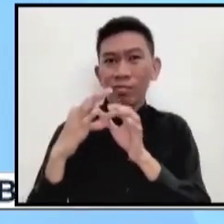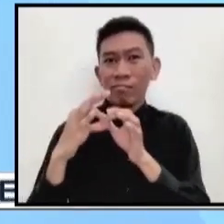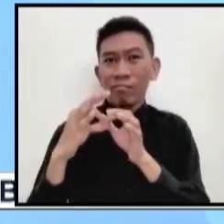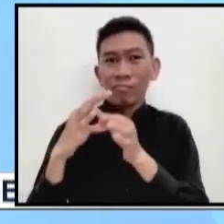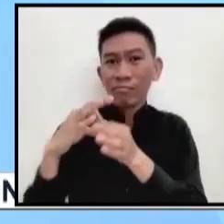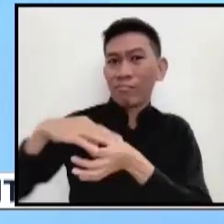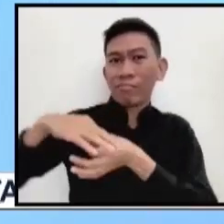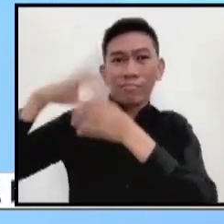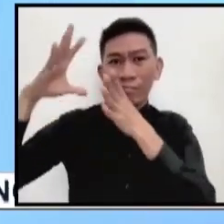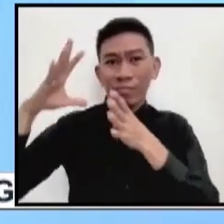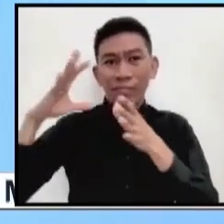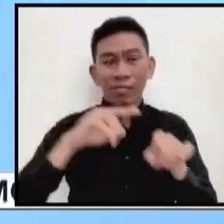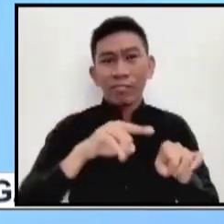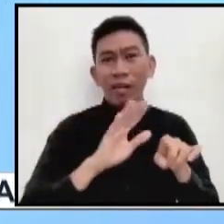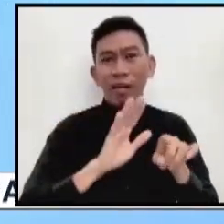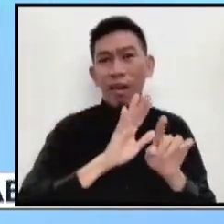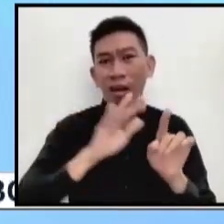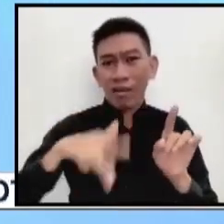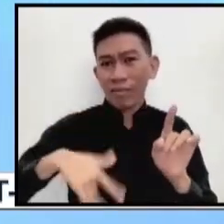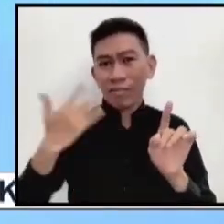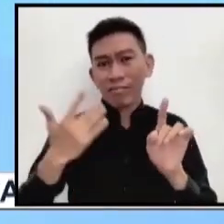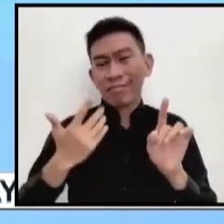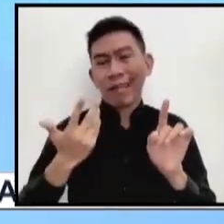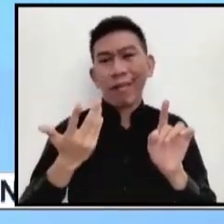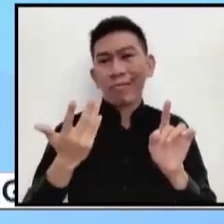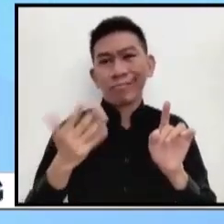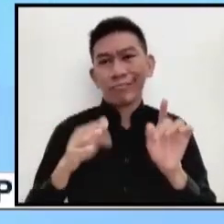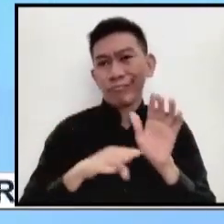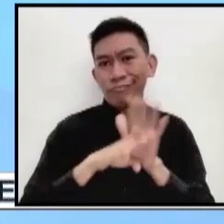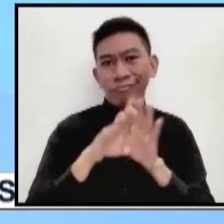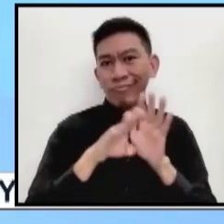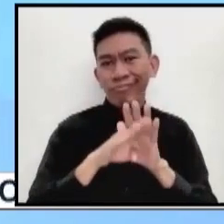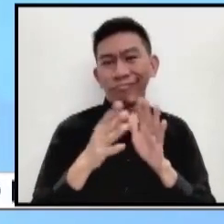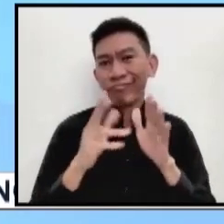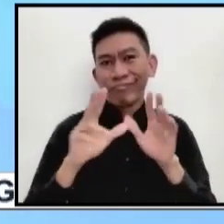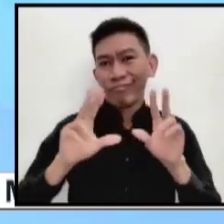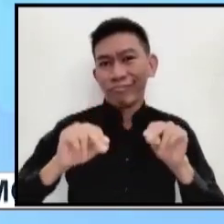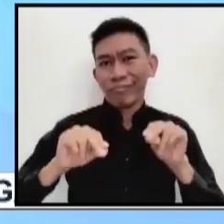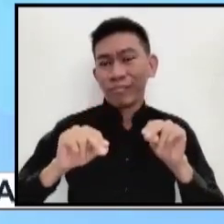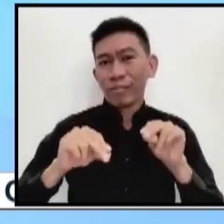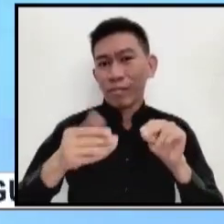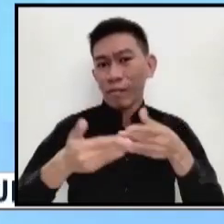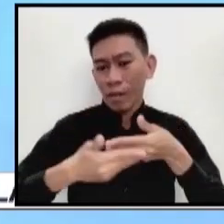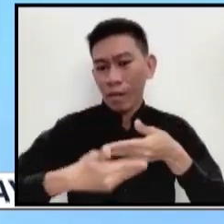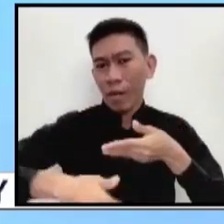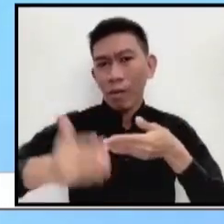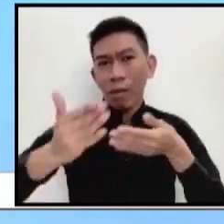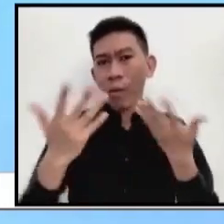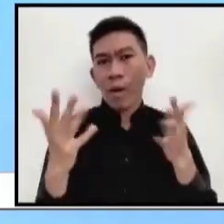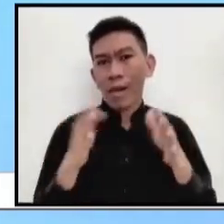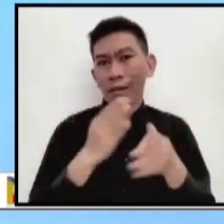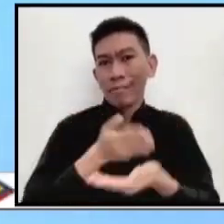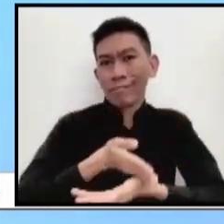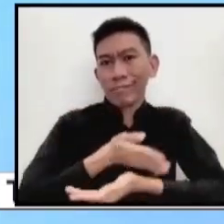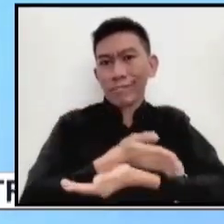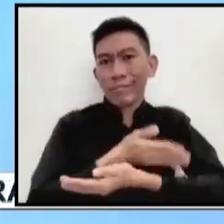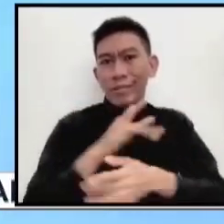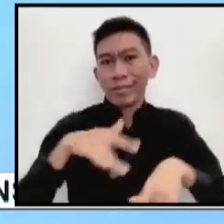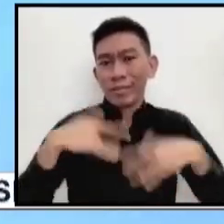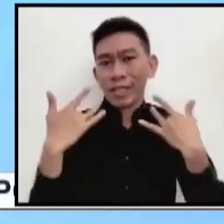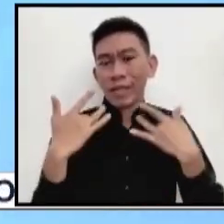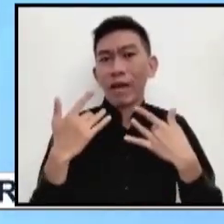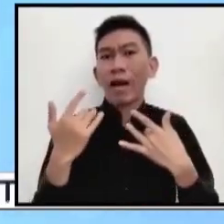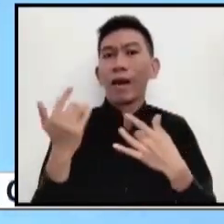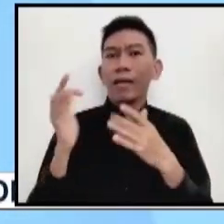better. Not only in this life, but in the life to come. That's the reason why Christ came. Sapagkat siya lamang